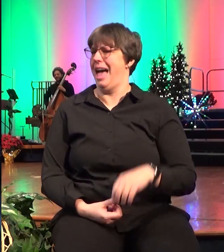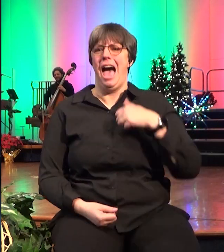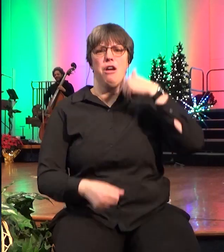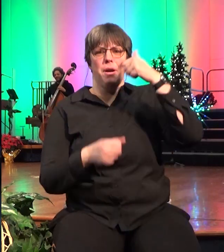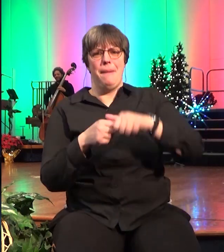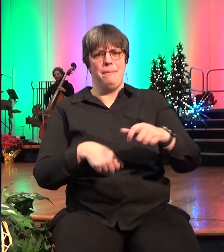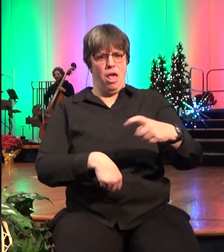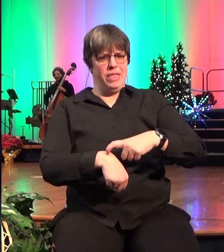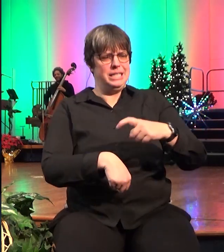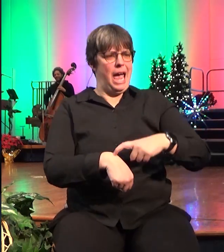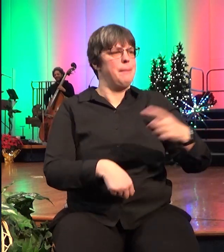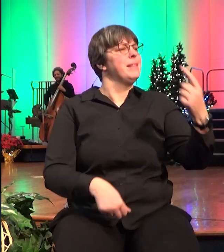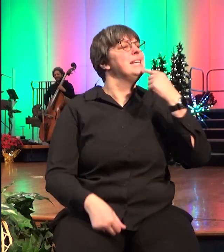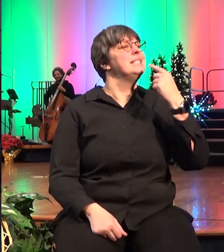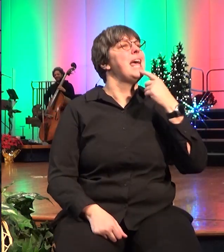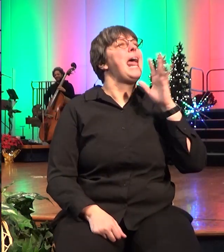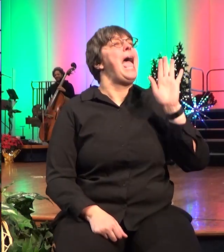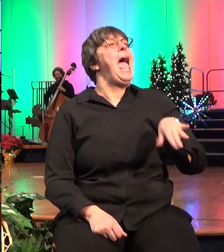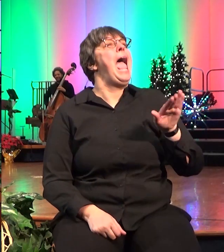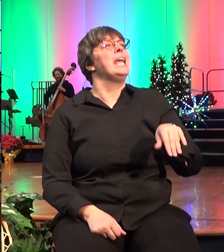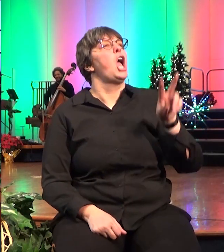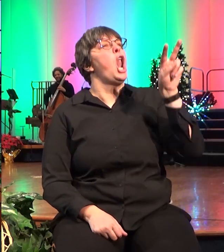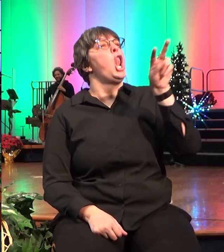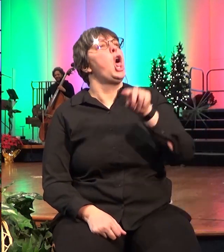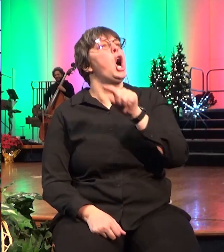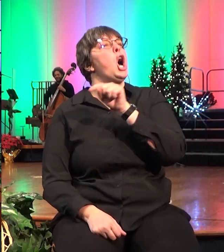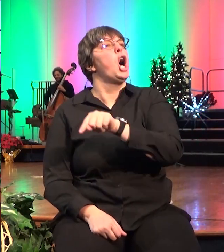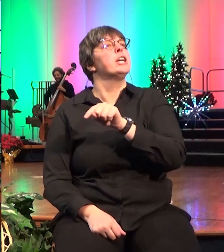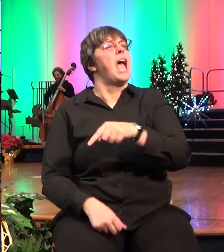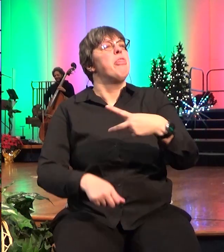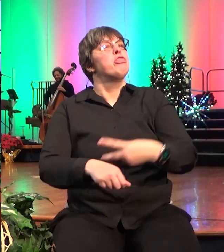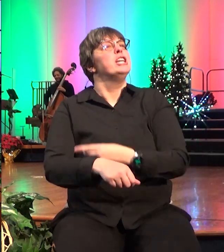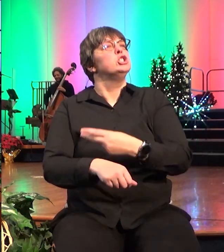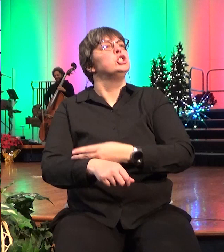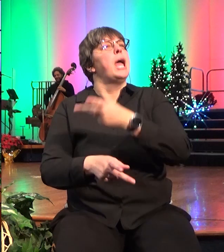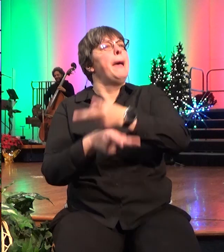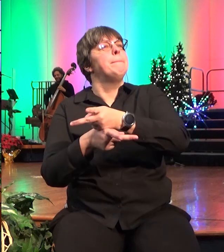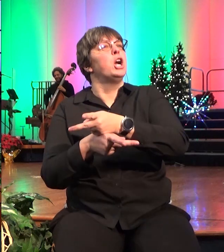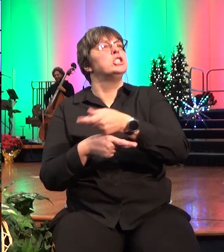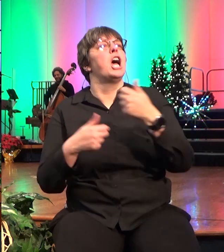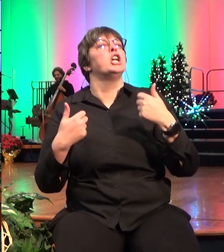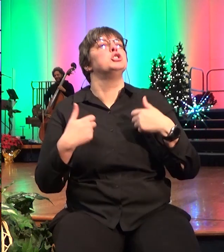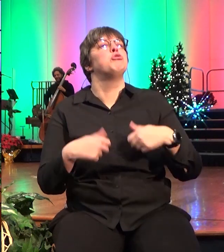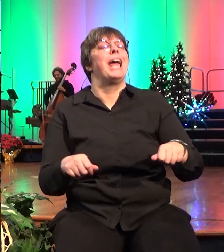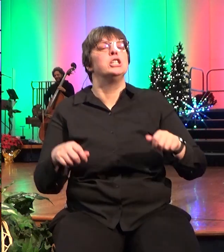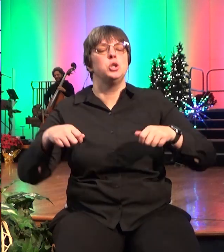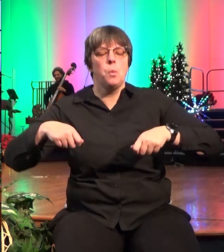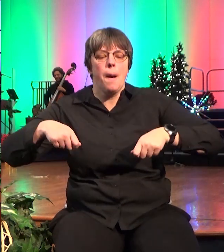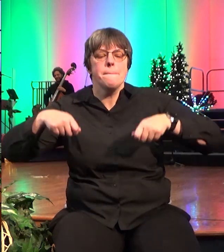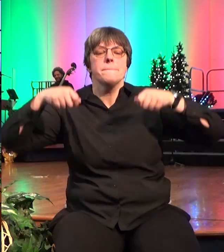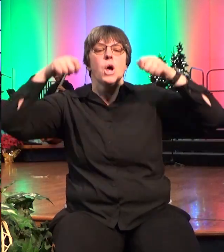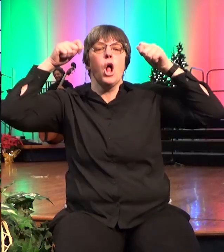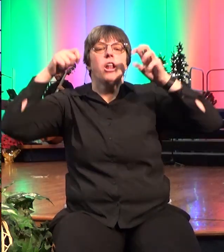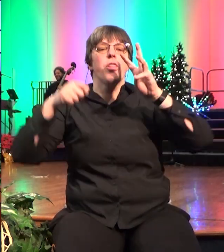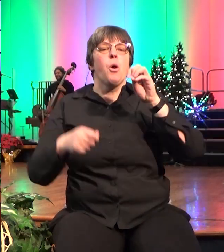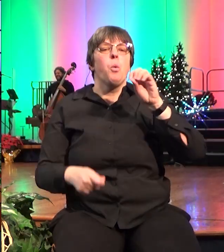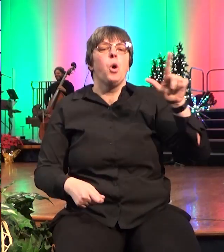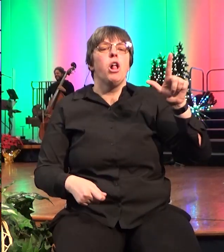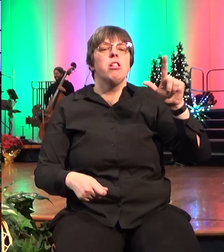said, hey, Phil, look at them shepherds. They're trying to pull the wool over our ice.